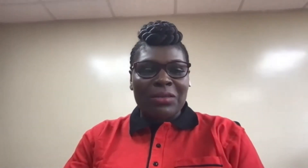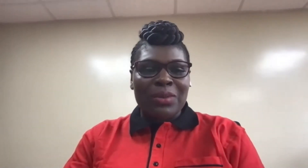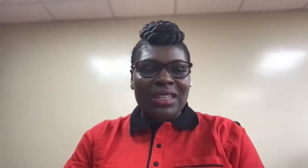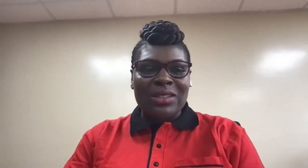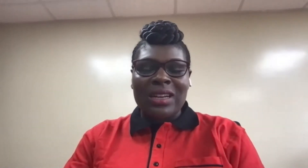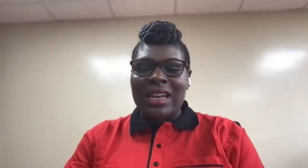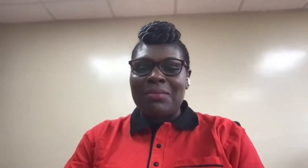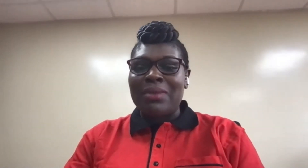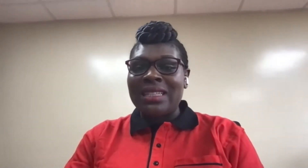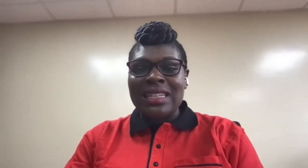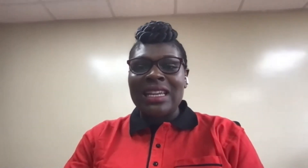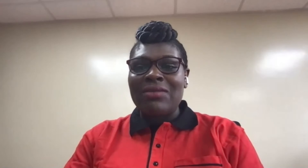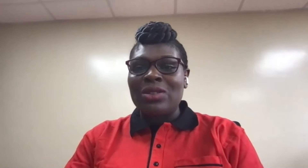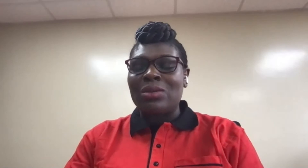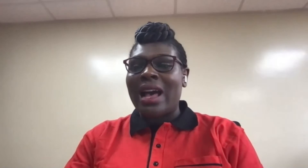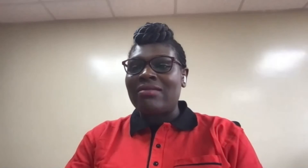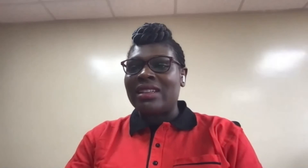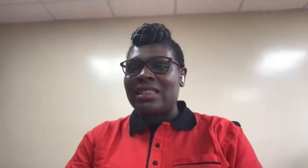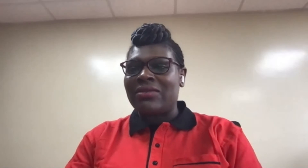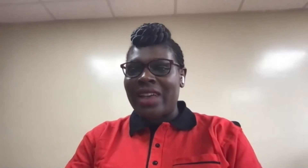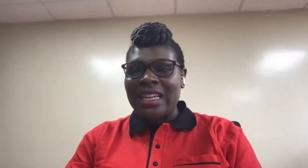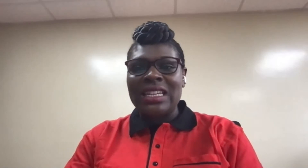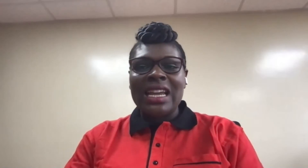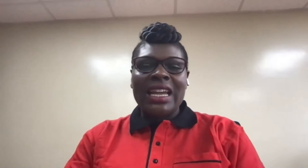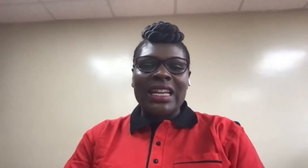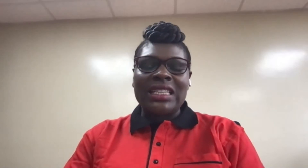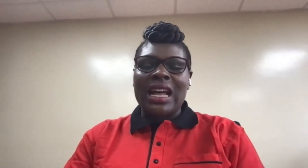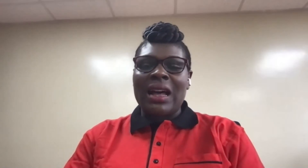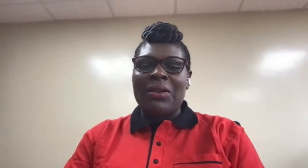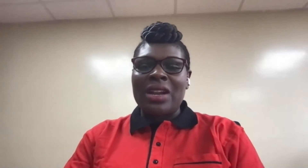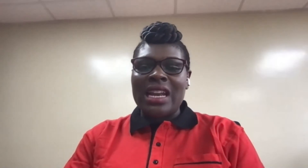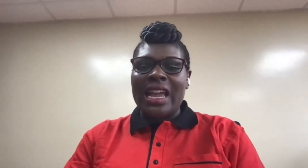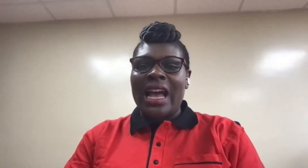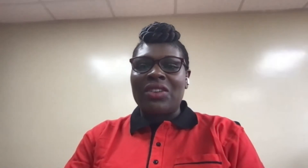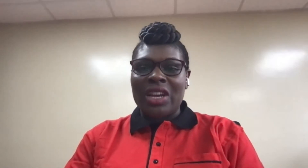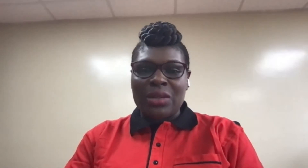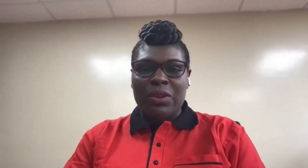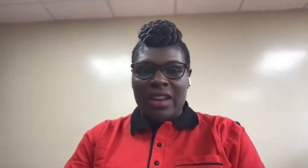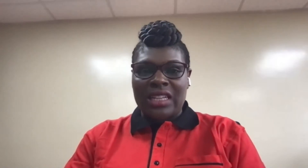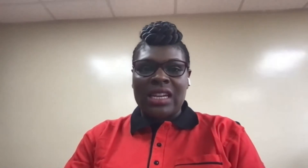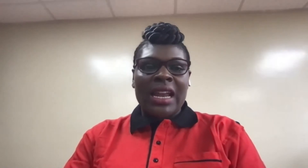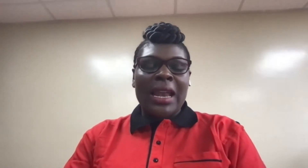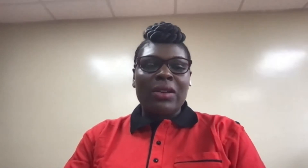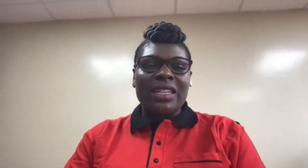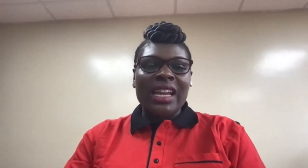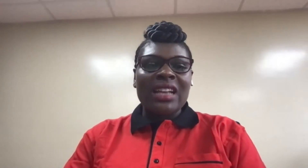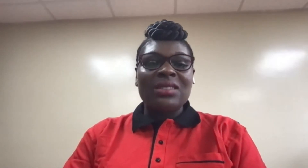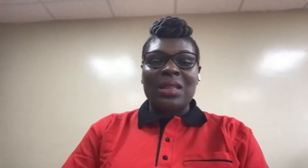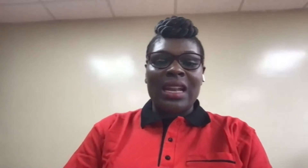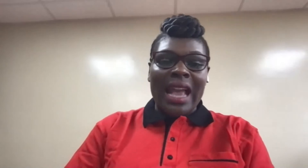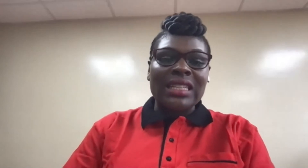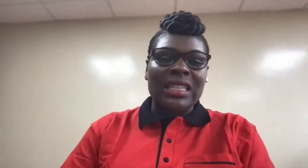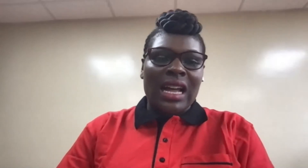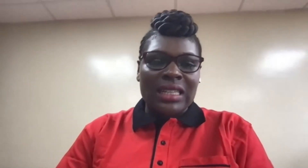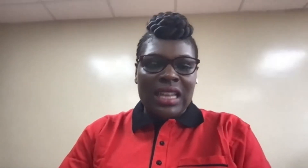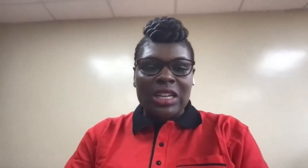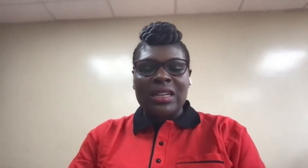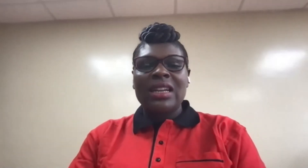essay competition, and basically even to have this event. It's really a great privilege. Now, taking us to the